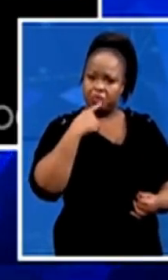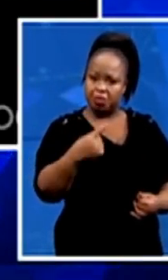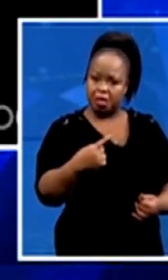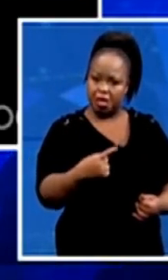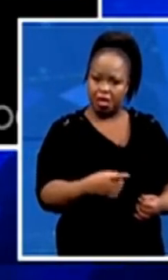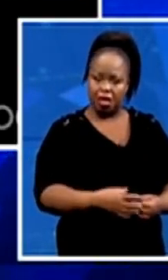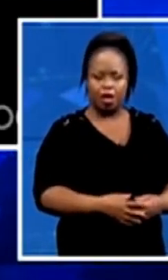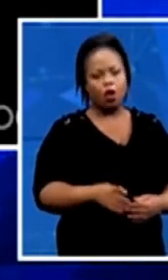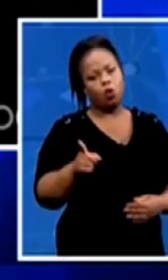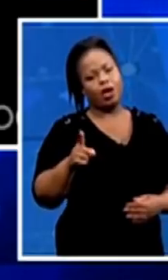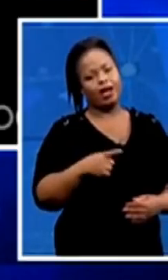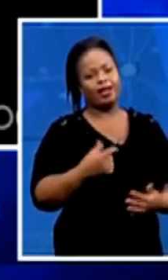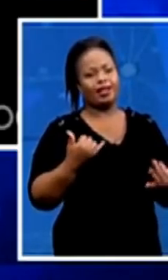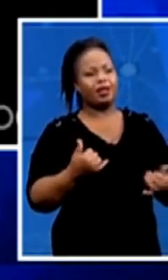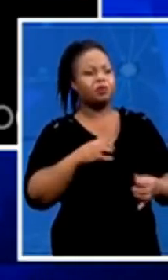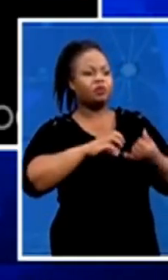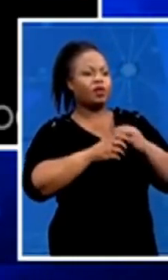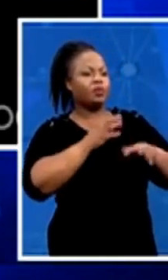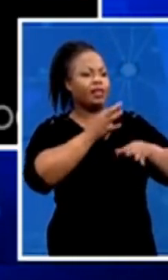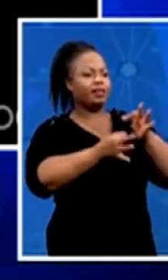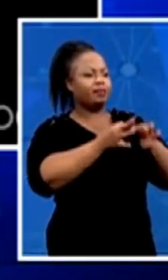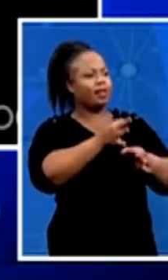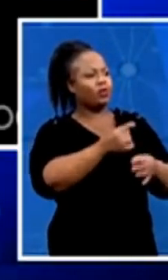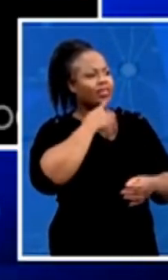that the matter of Mr. Reino de Beer,